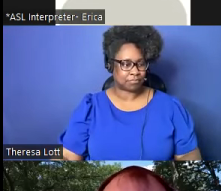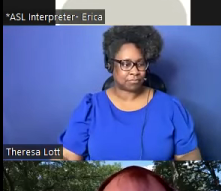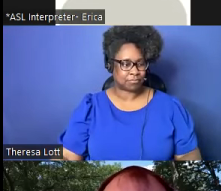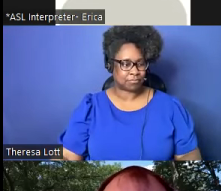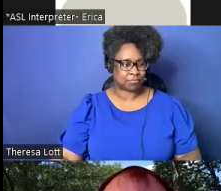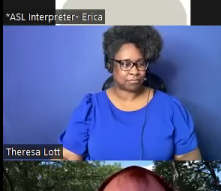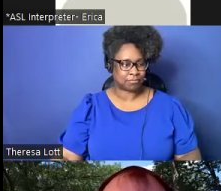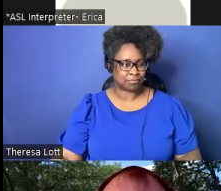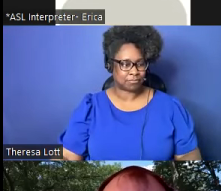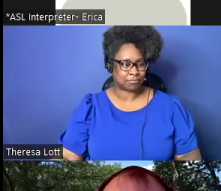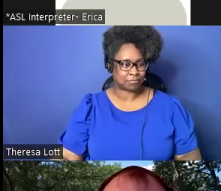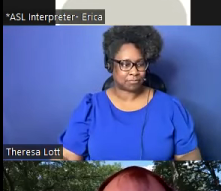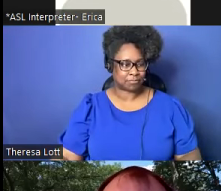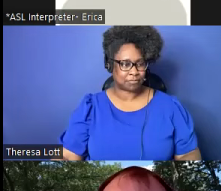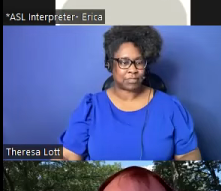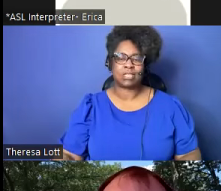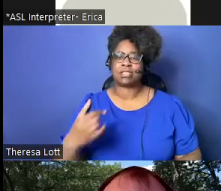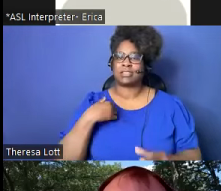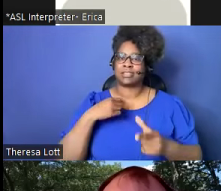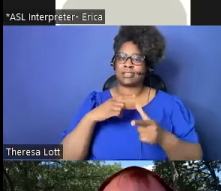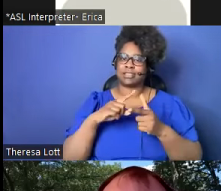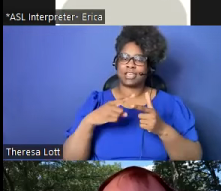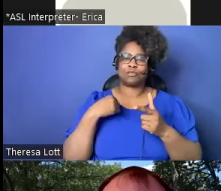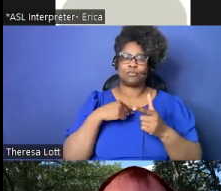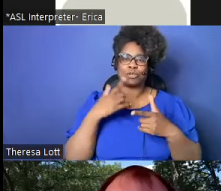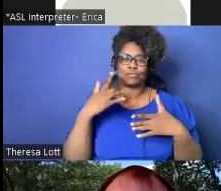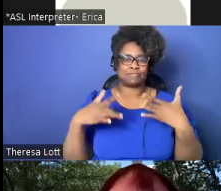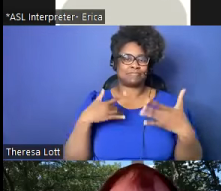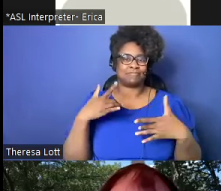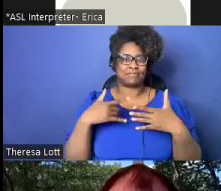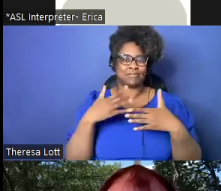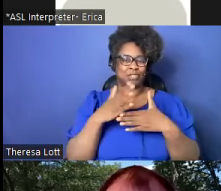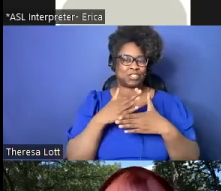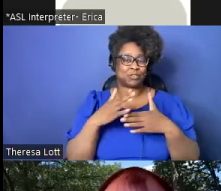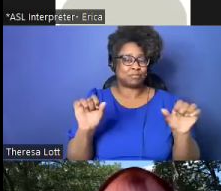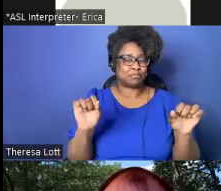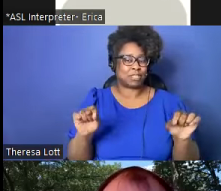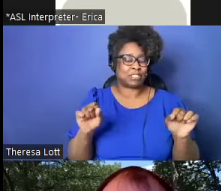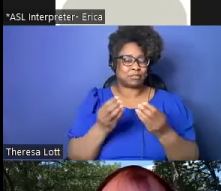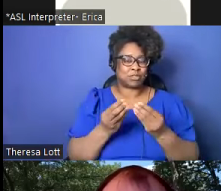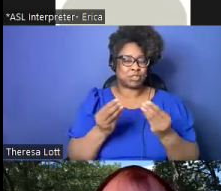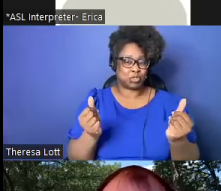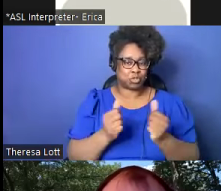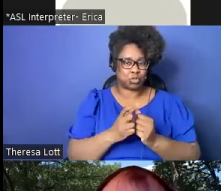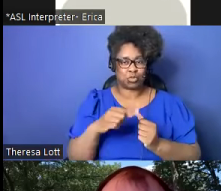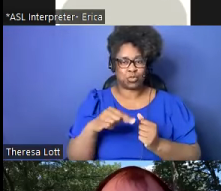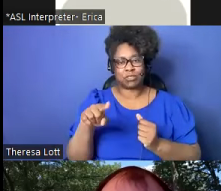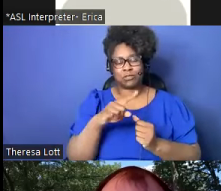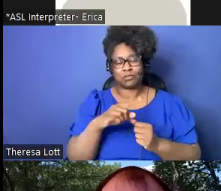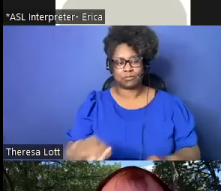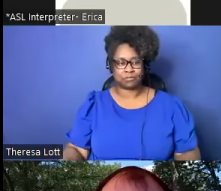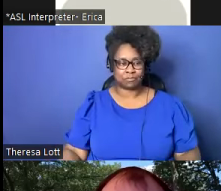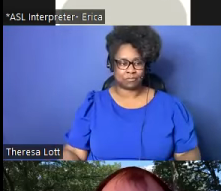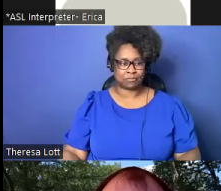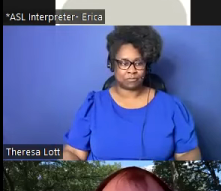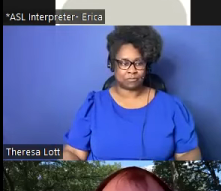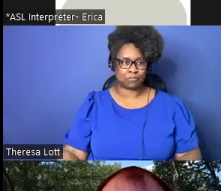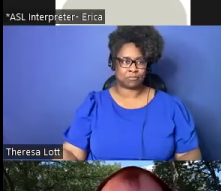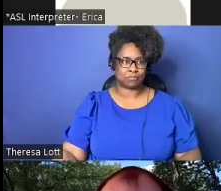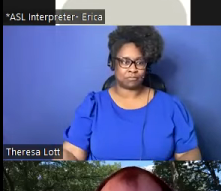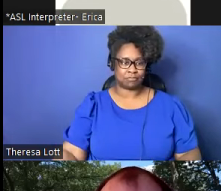to share some potential solutions with you. So just briefly,